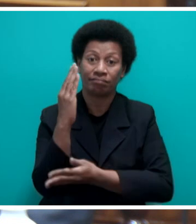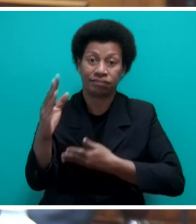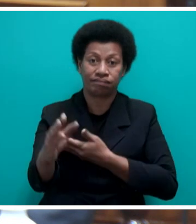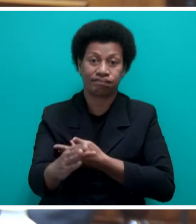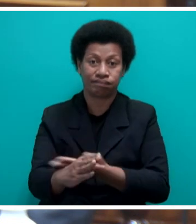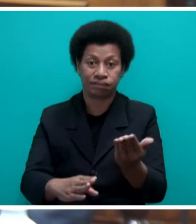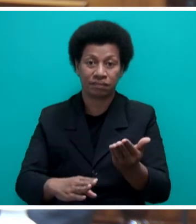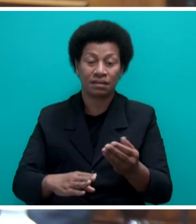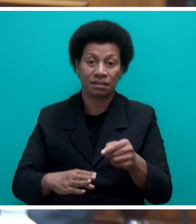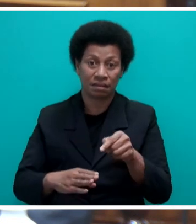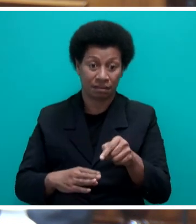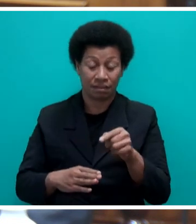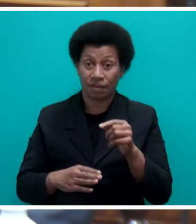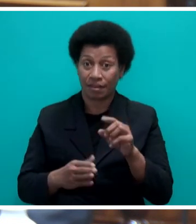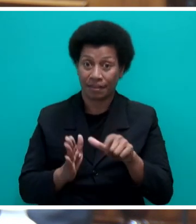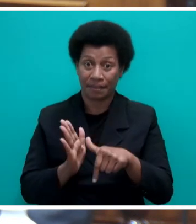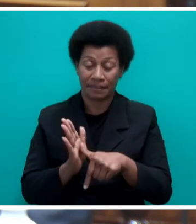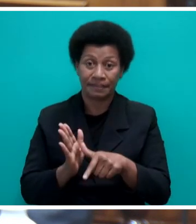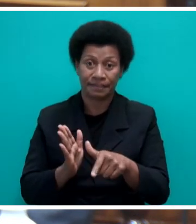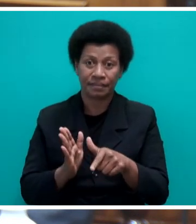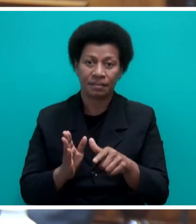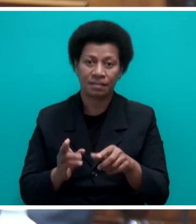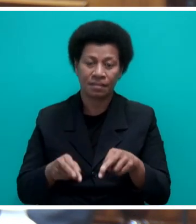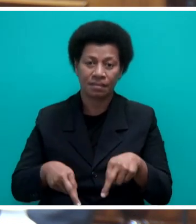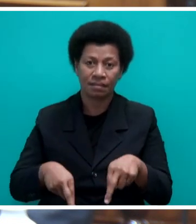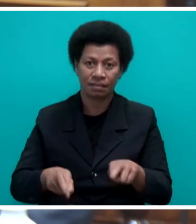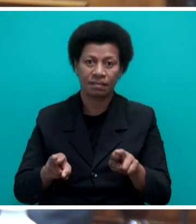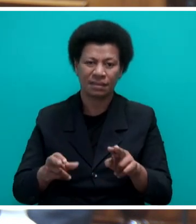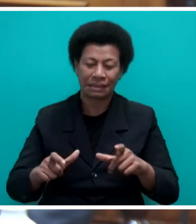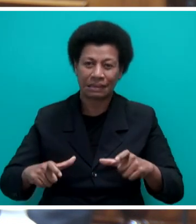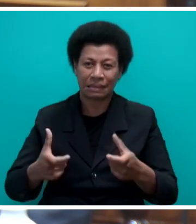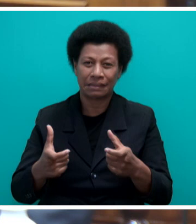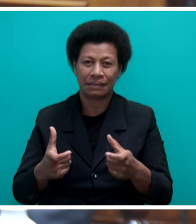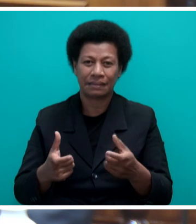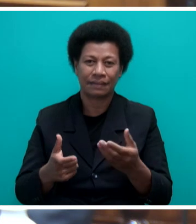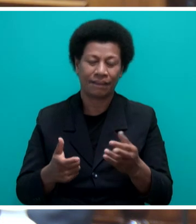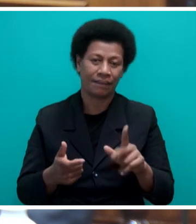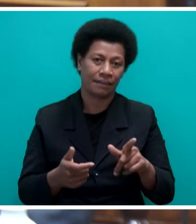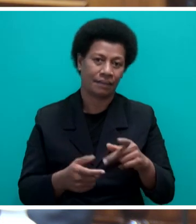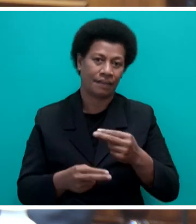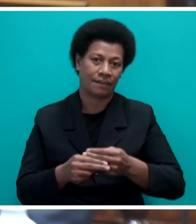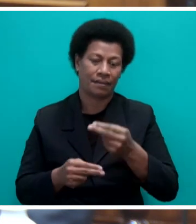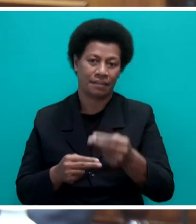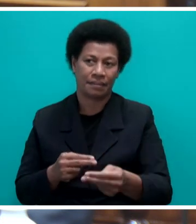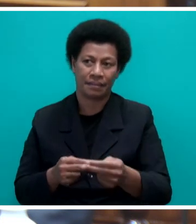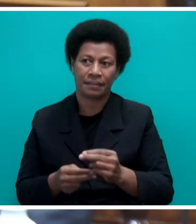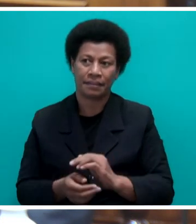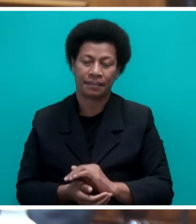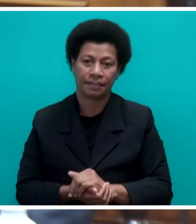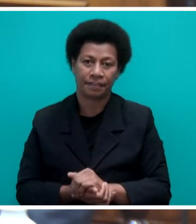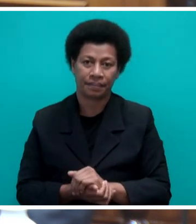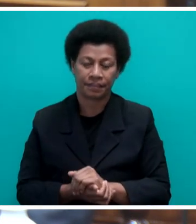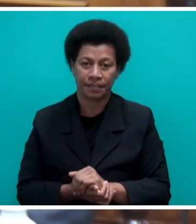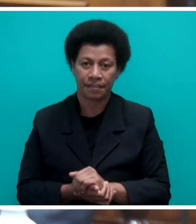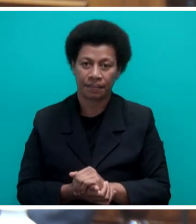of sugarcane while minimizing logistical challenge for our hardworking farmers. It is important to note, Madam